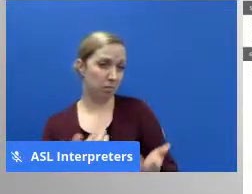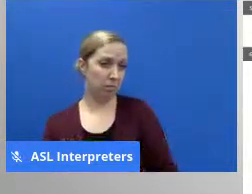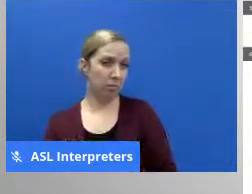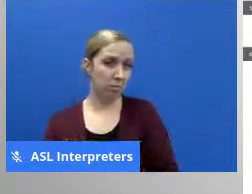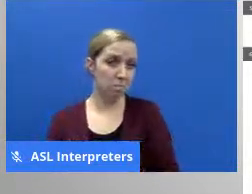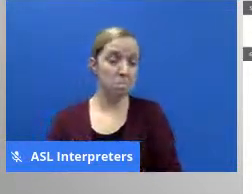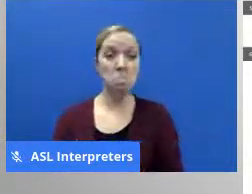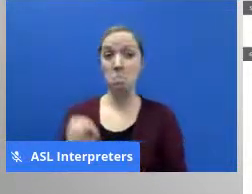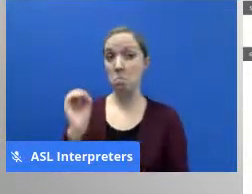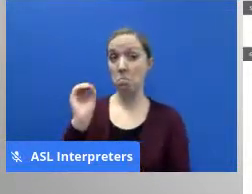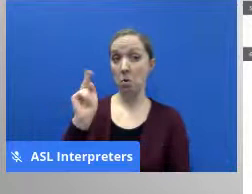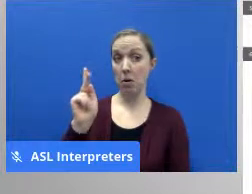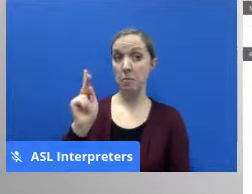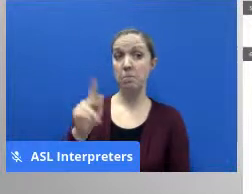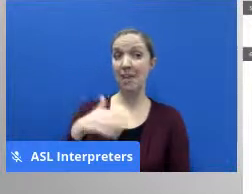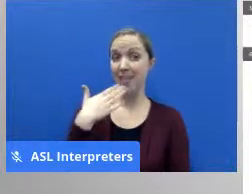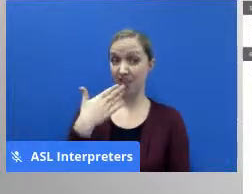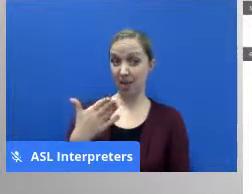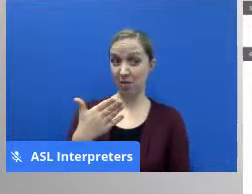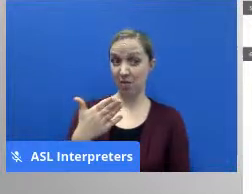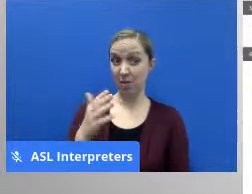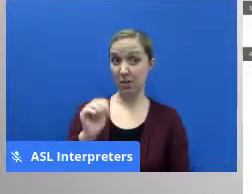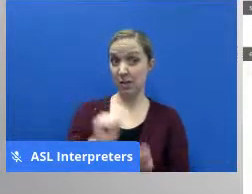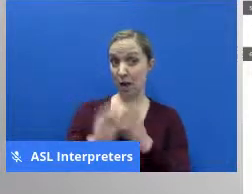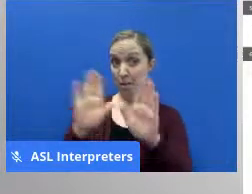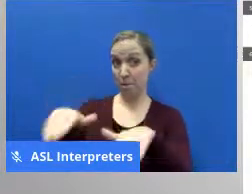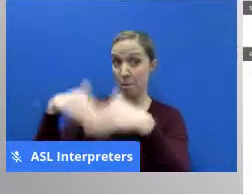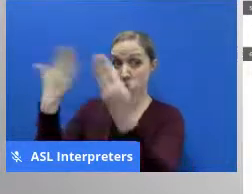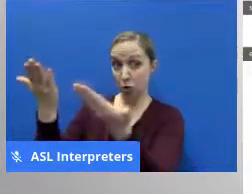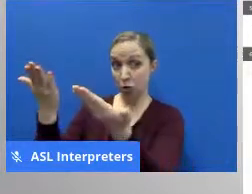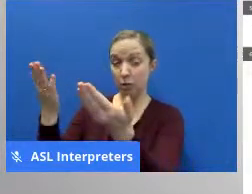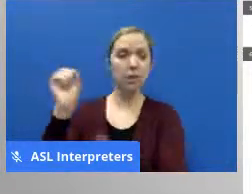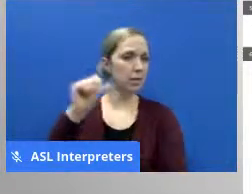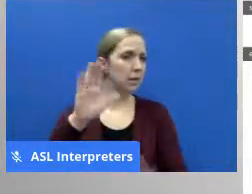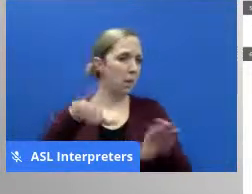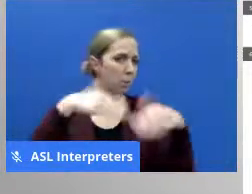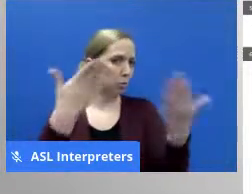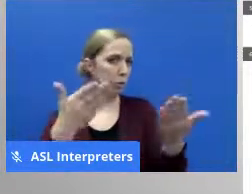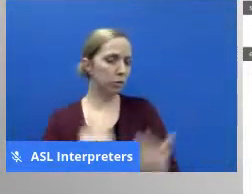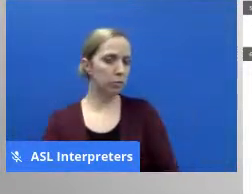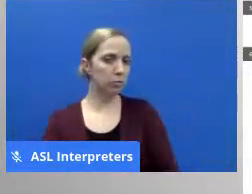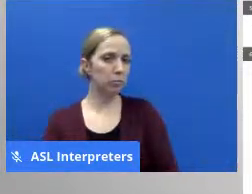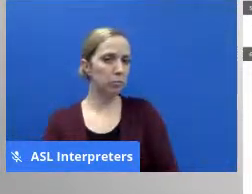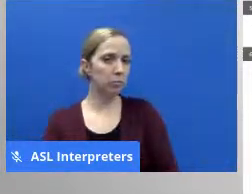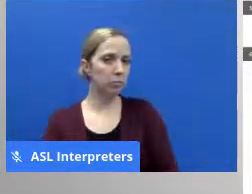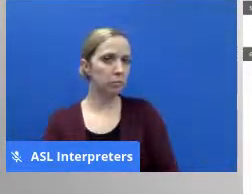Okay, thank you. Is that a motion, Mr. Davis? That's a motion.